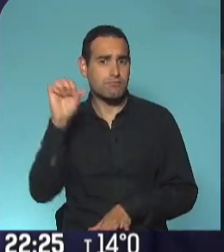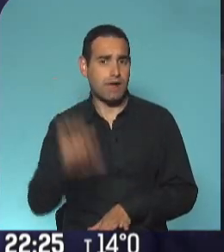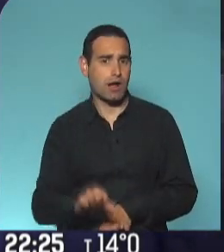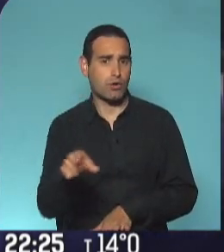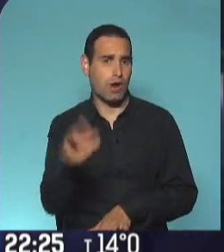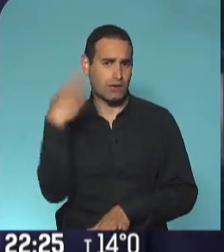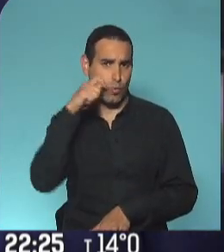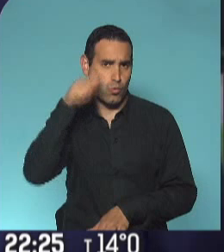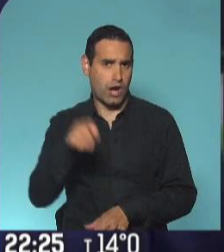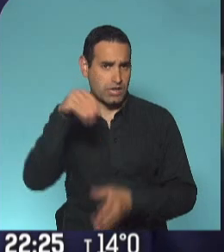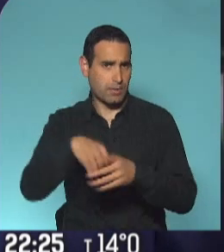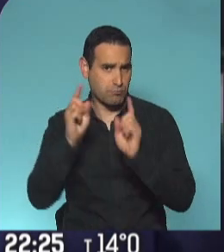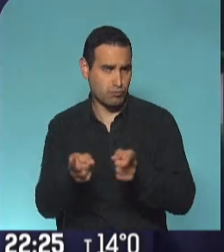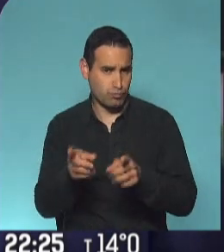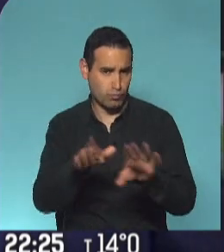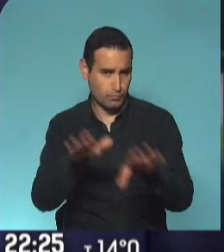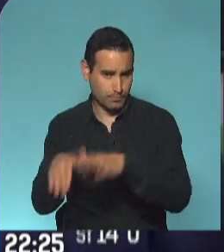about as bad as what happened with